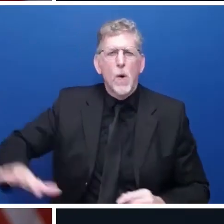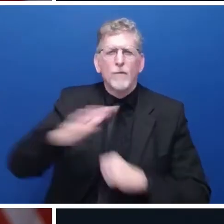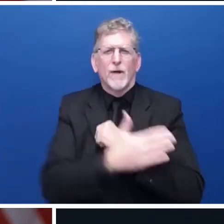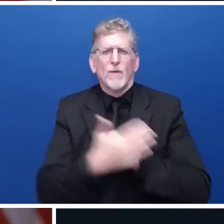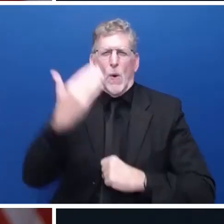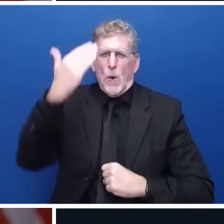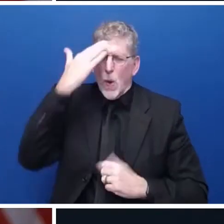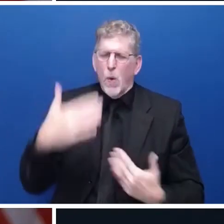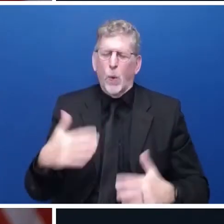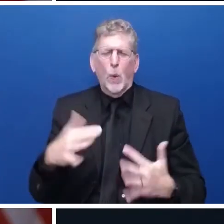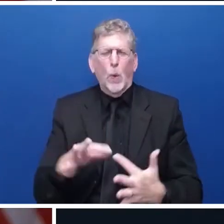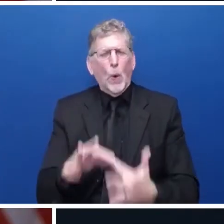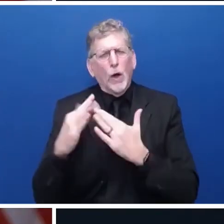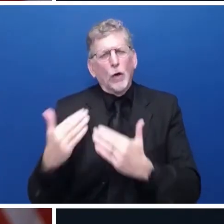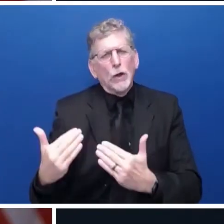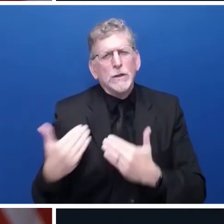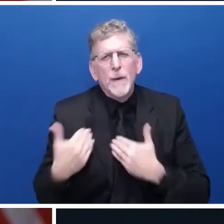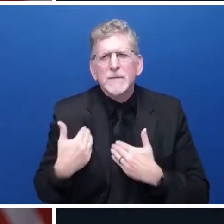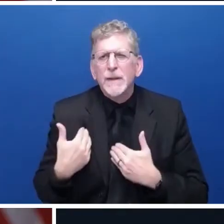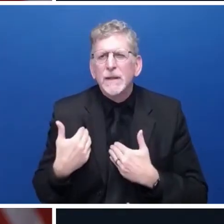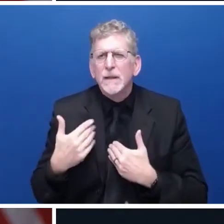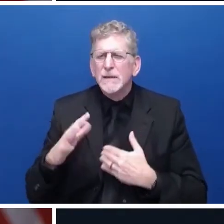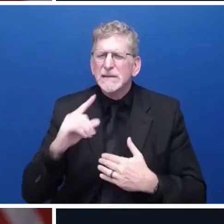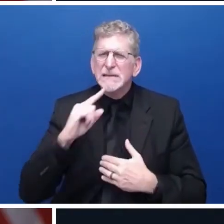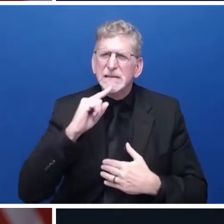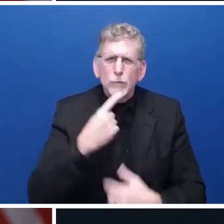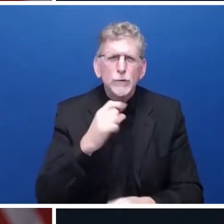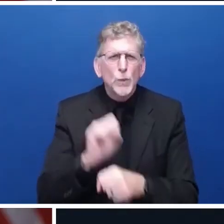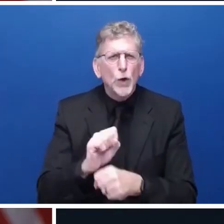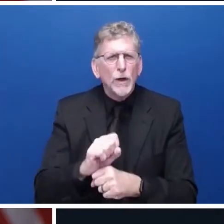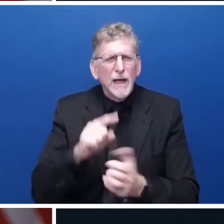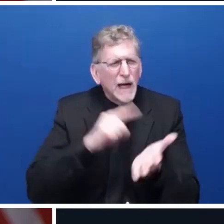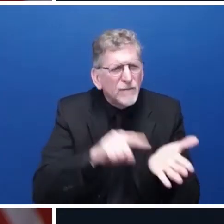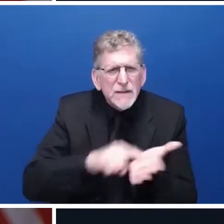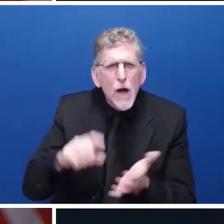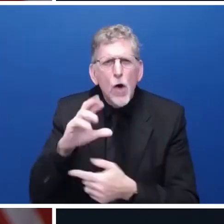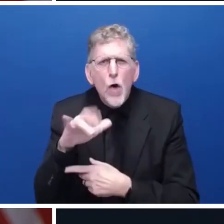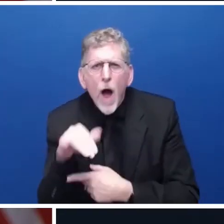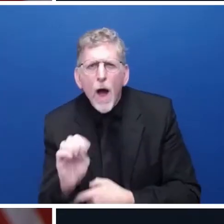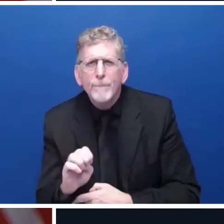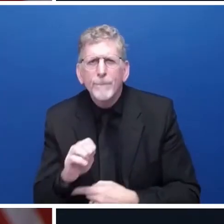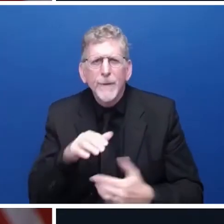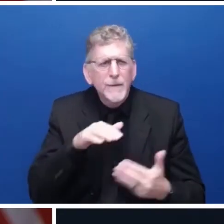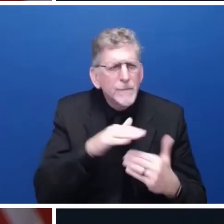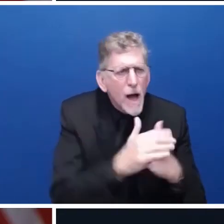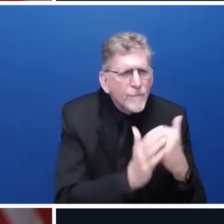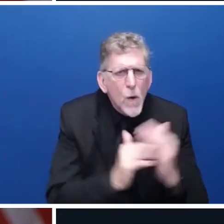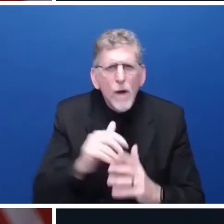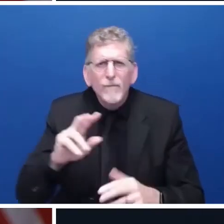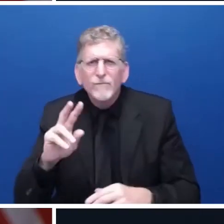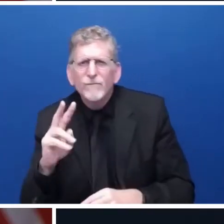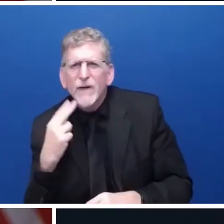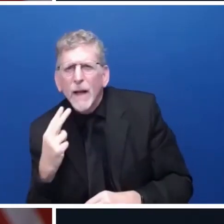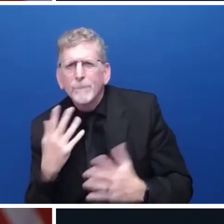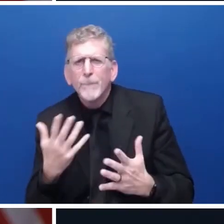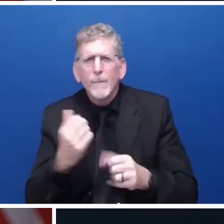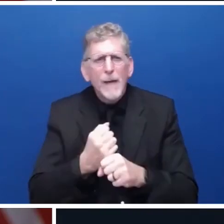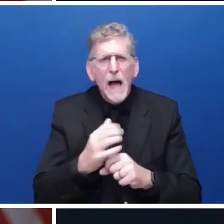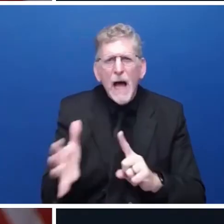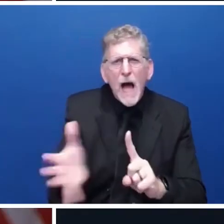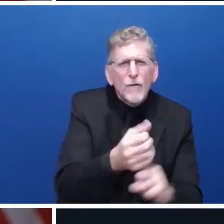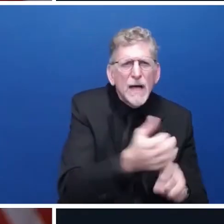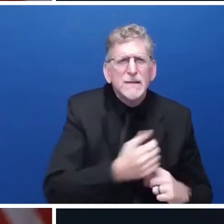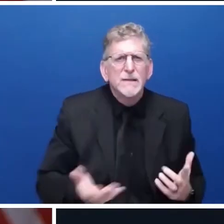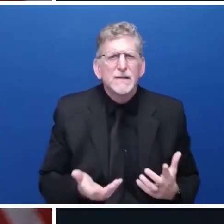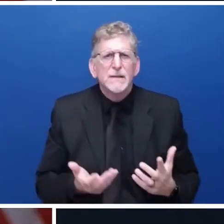arrests. It's about building trust, and that requires an abiding sense of duty and commitment to